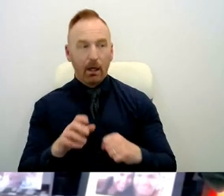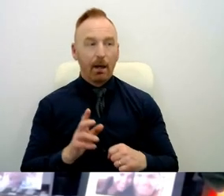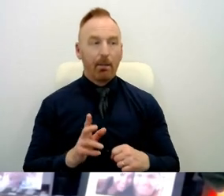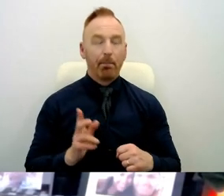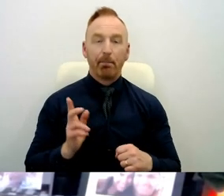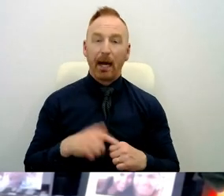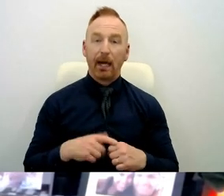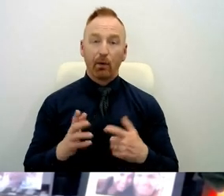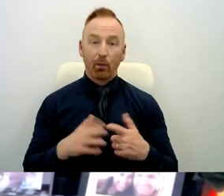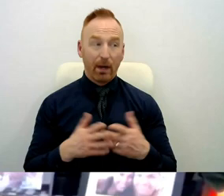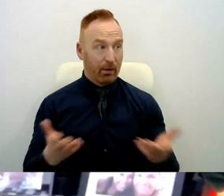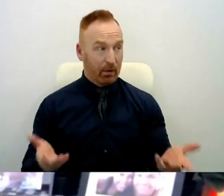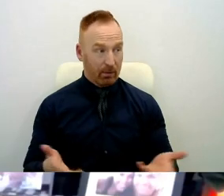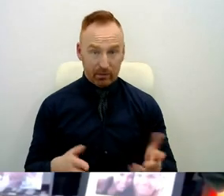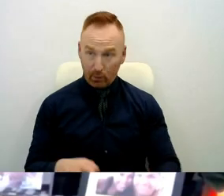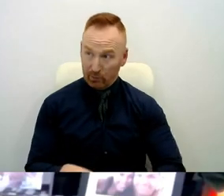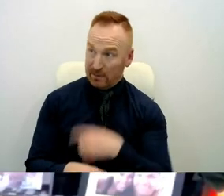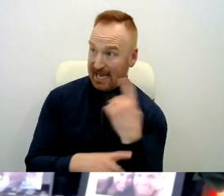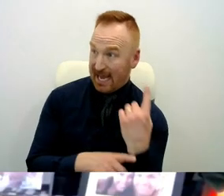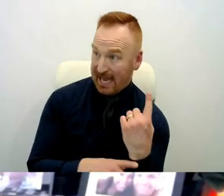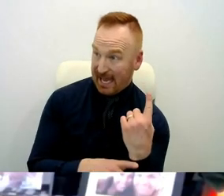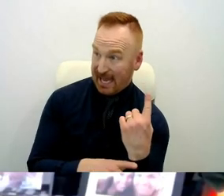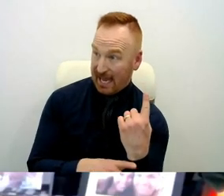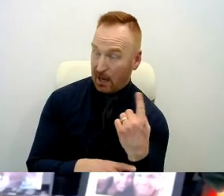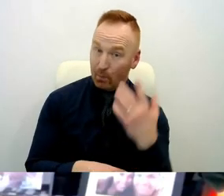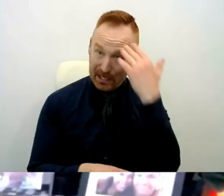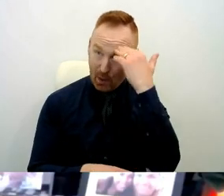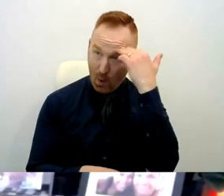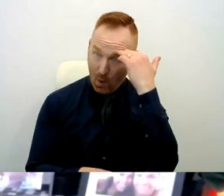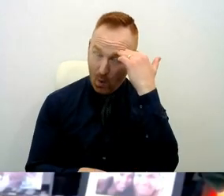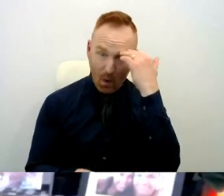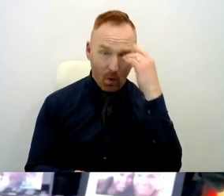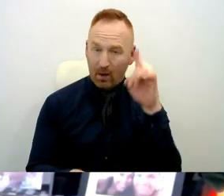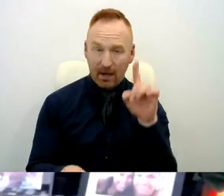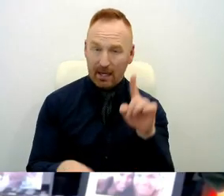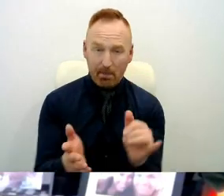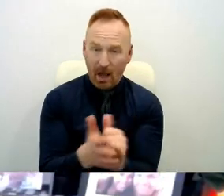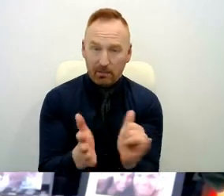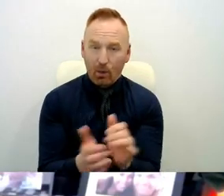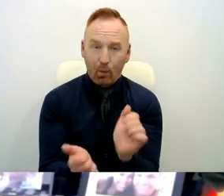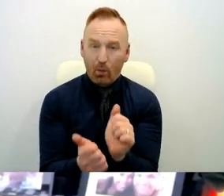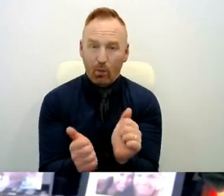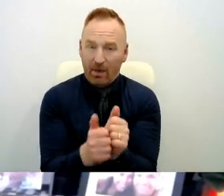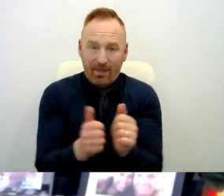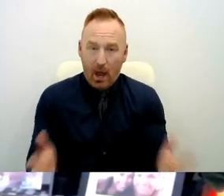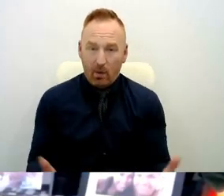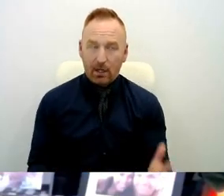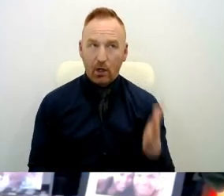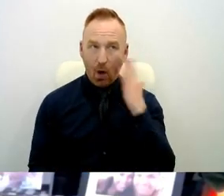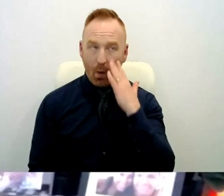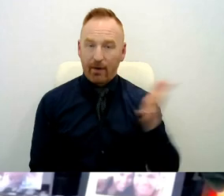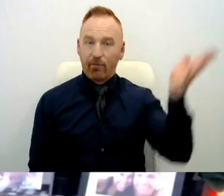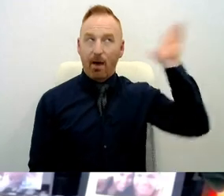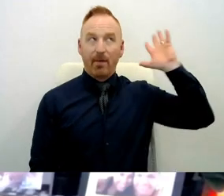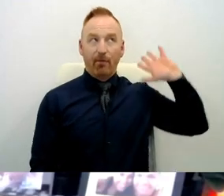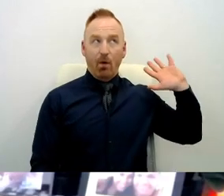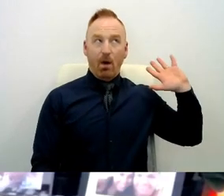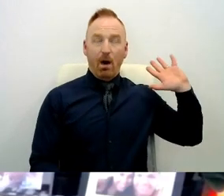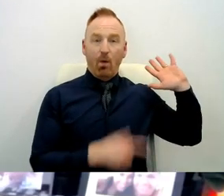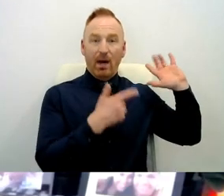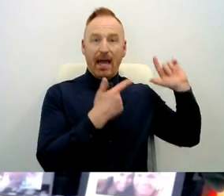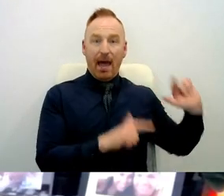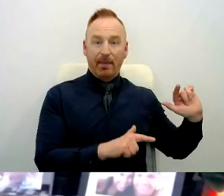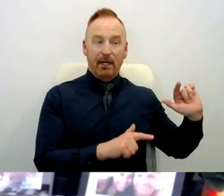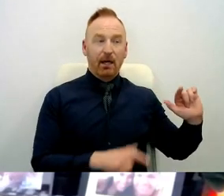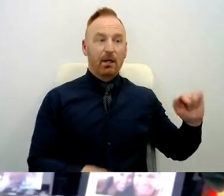but we don't know where we are unless we know where we came from, right? And so all of those perceptions around, you know, Black people